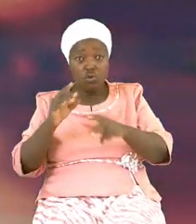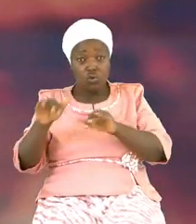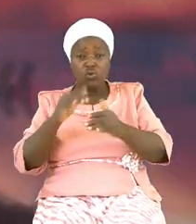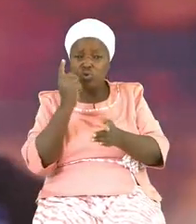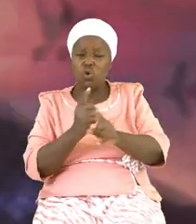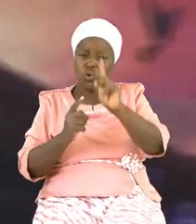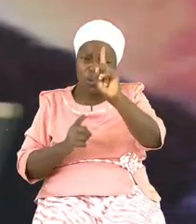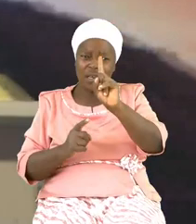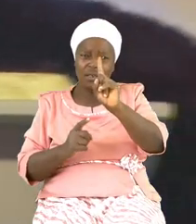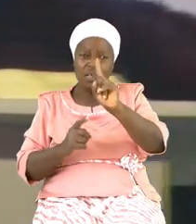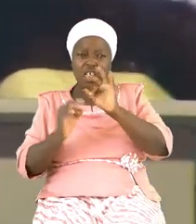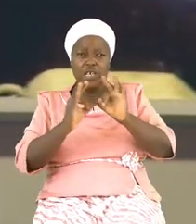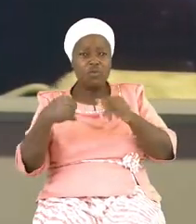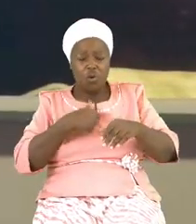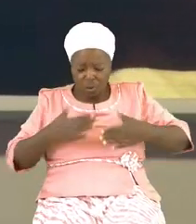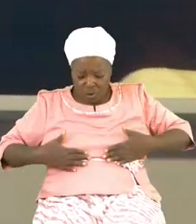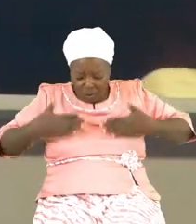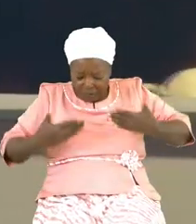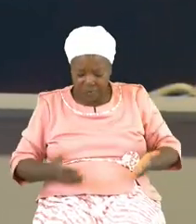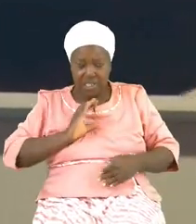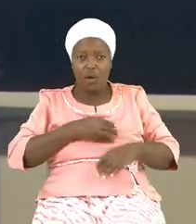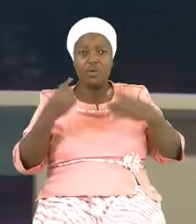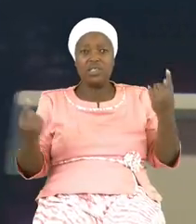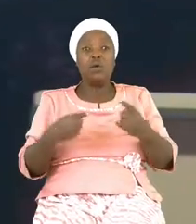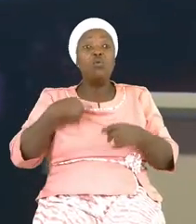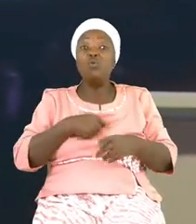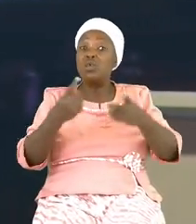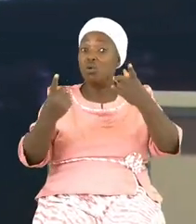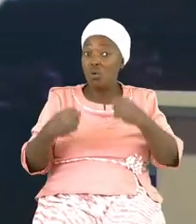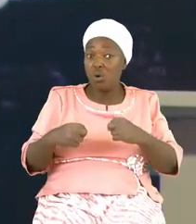confess our sins, we come sober,